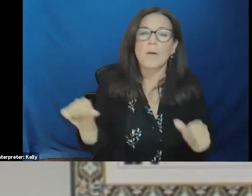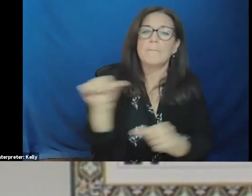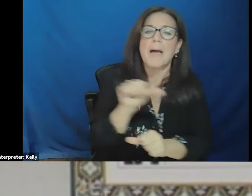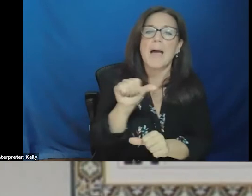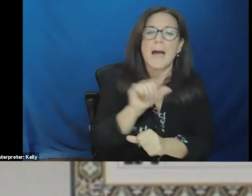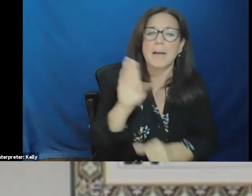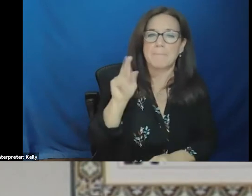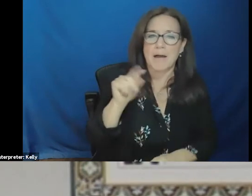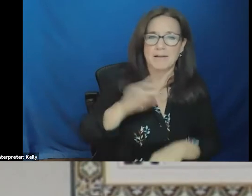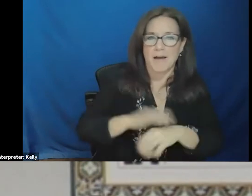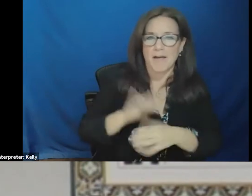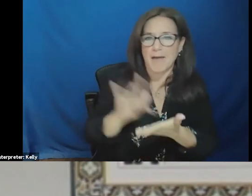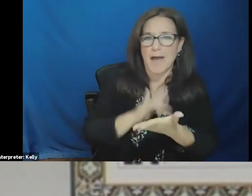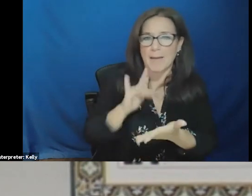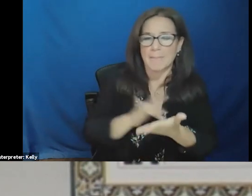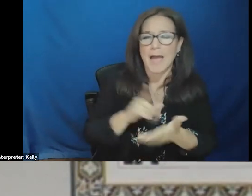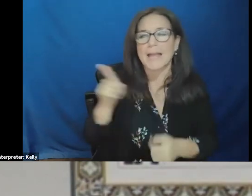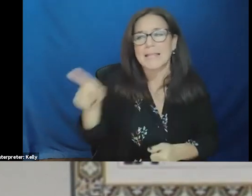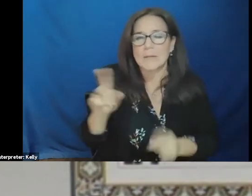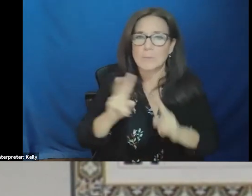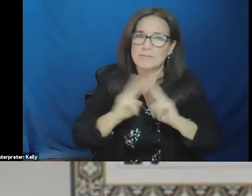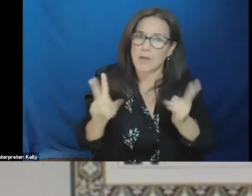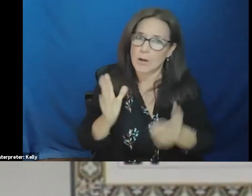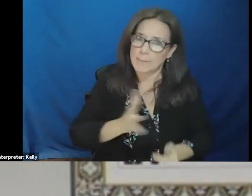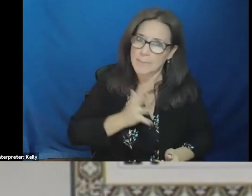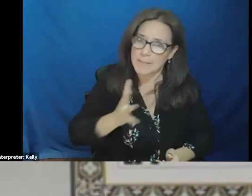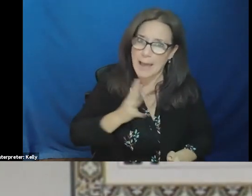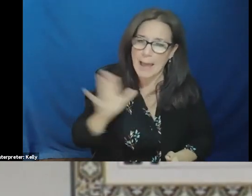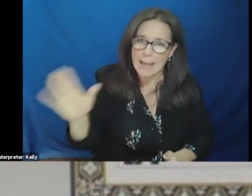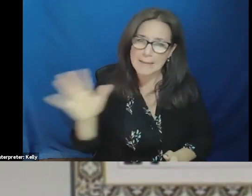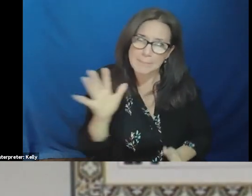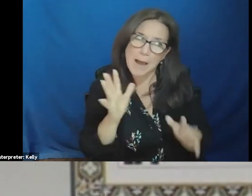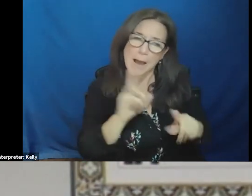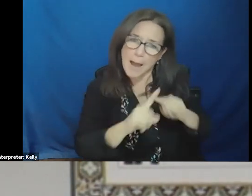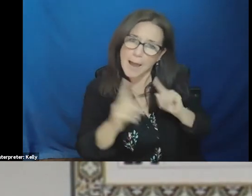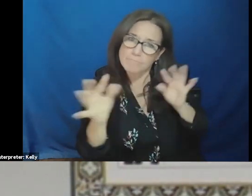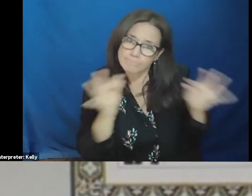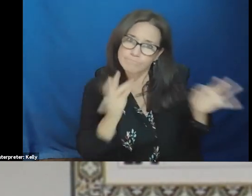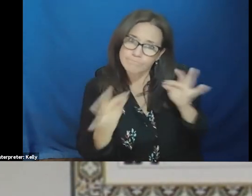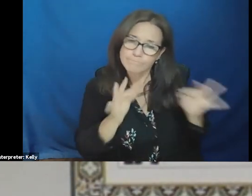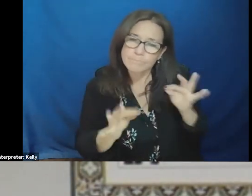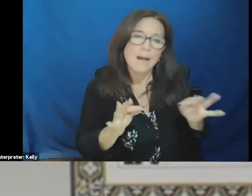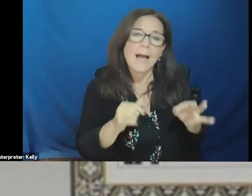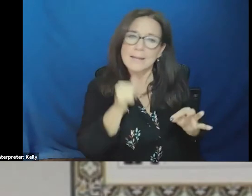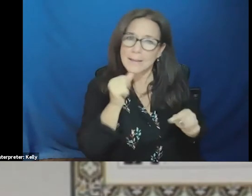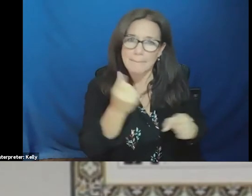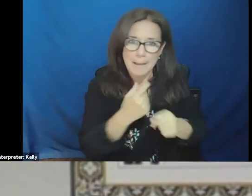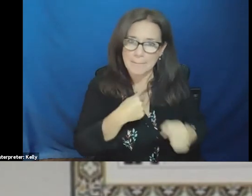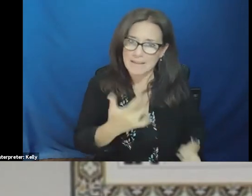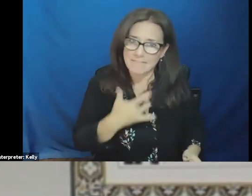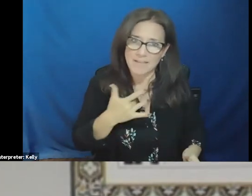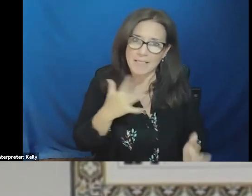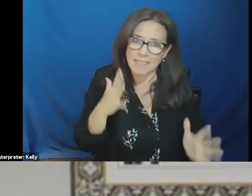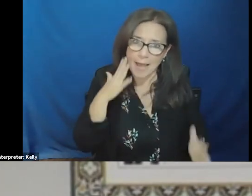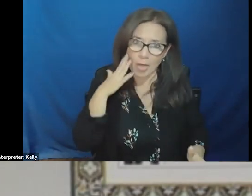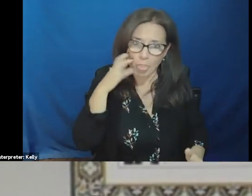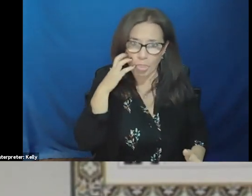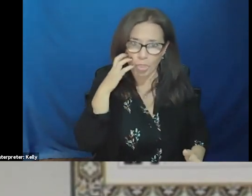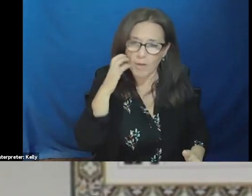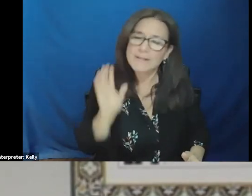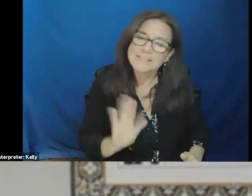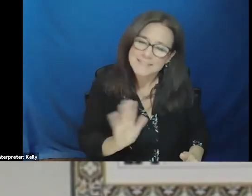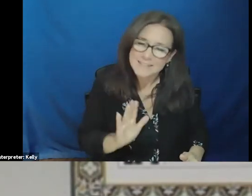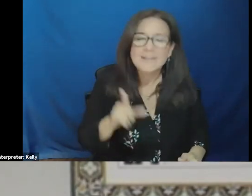very, very nice about telling me, no, I need to educate you on some things without telling me like, girl, you need some help. But he didn't do that. He was